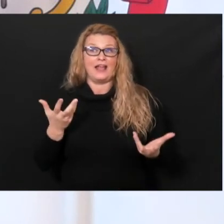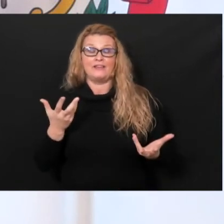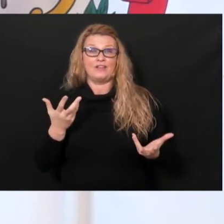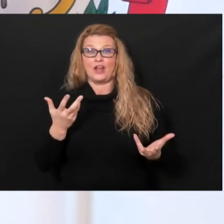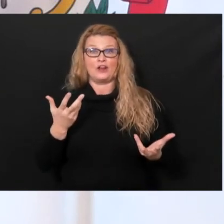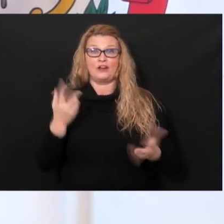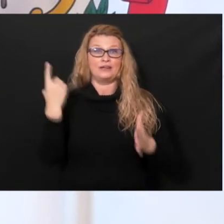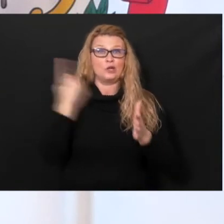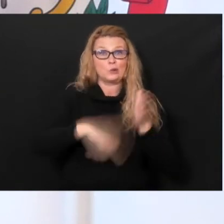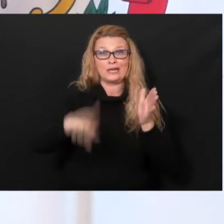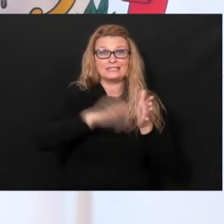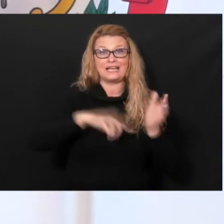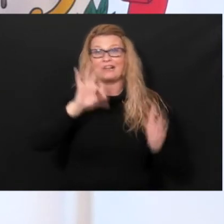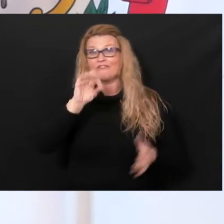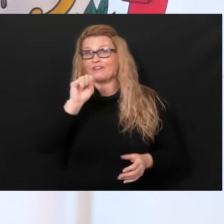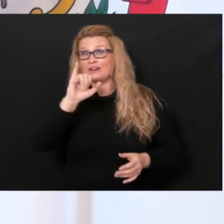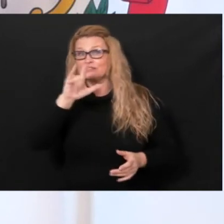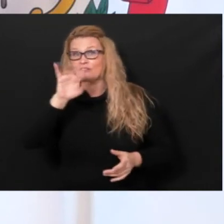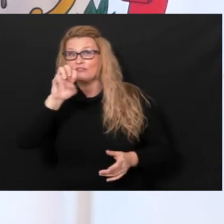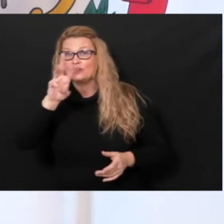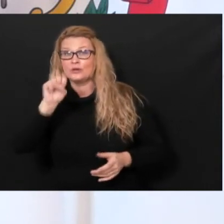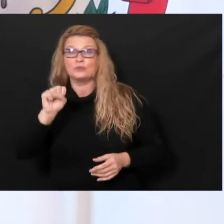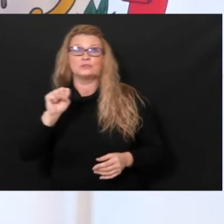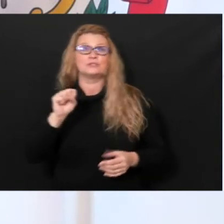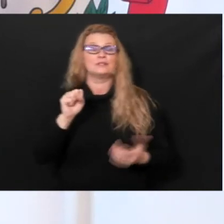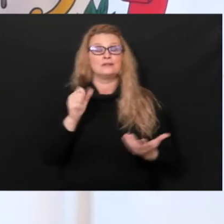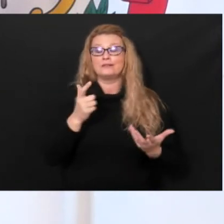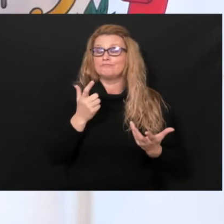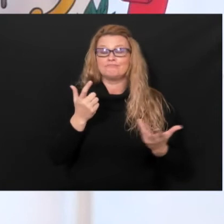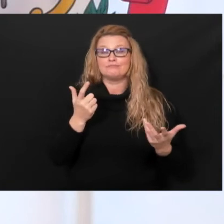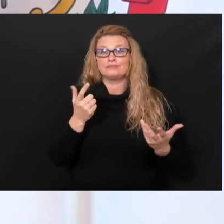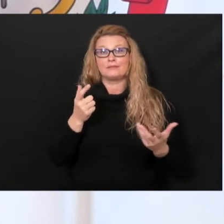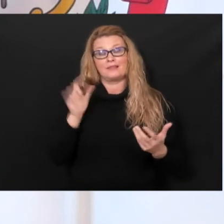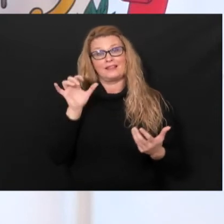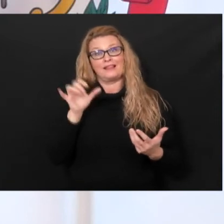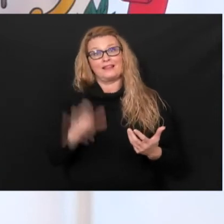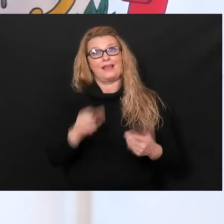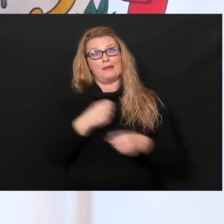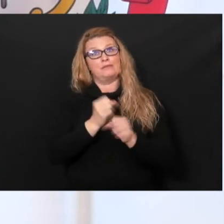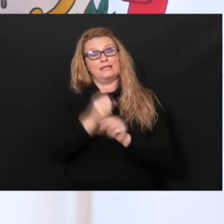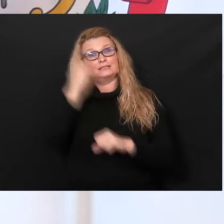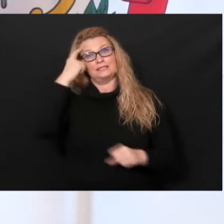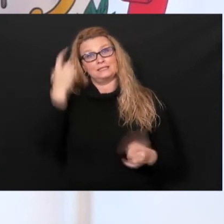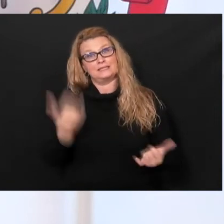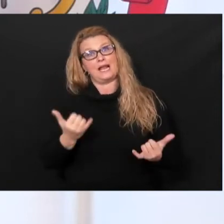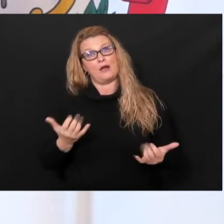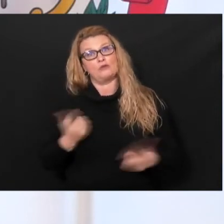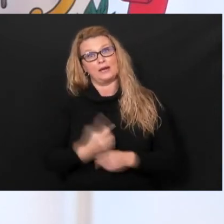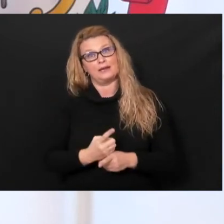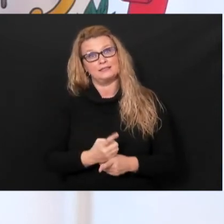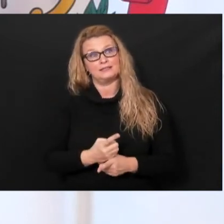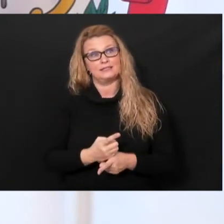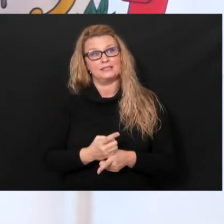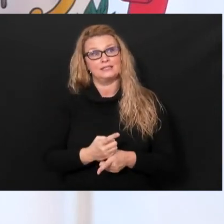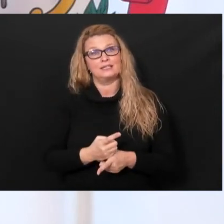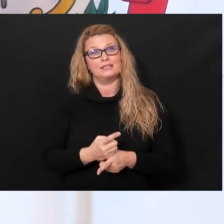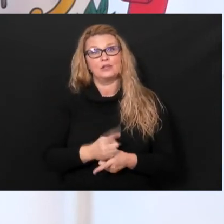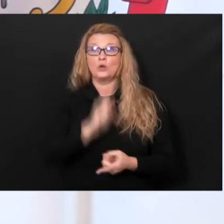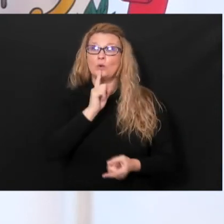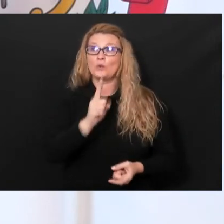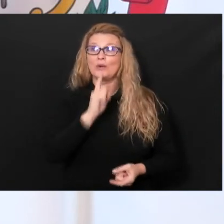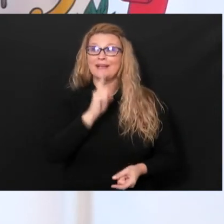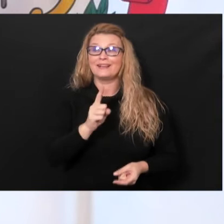and say, by God, we shouldn't be using fossil fuels. I mean, that really makes a lot of sense, doesn't it? And really and